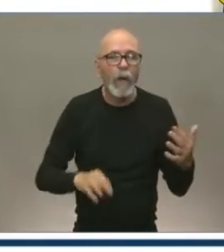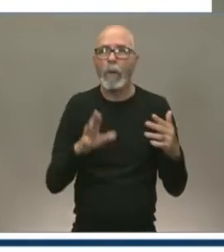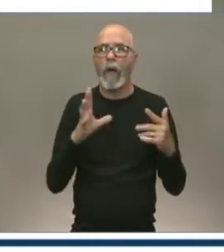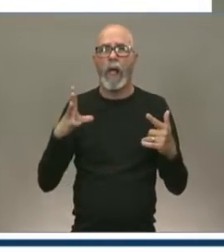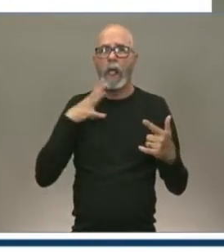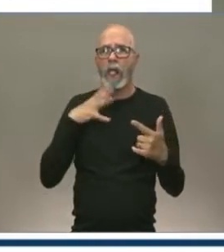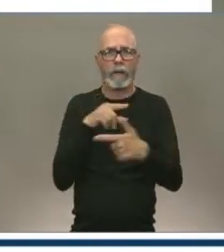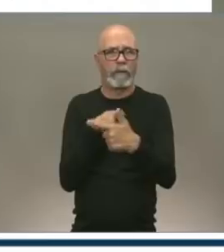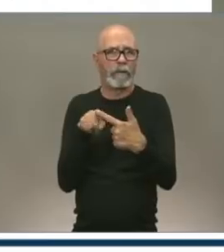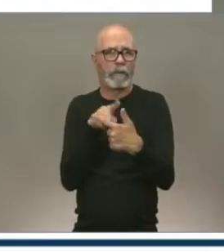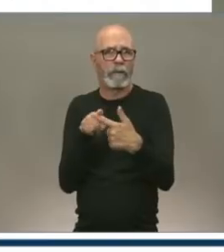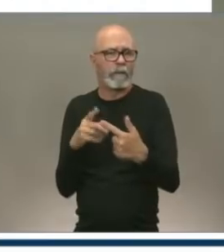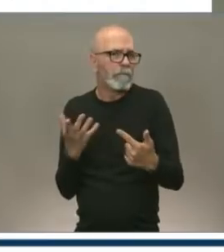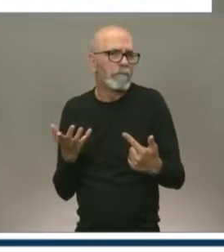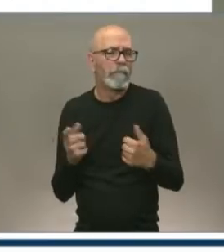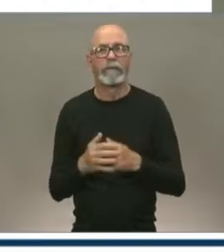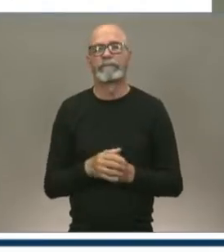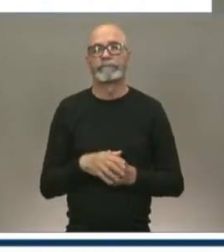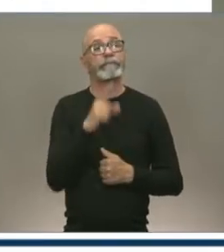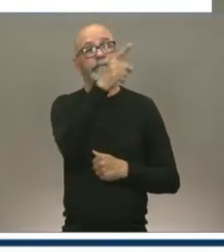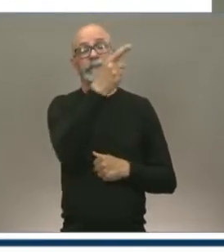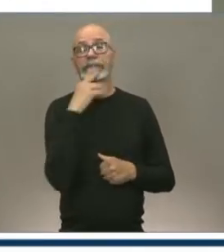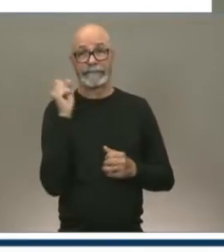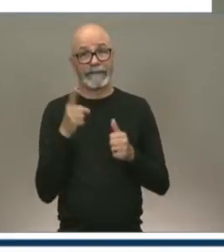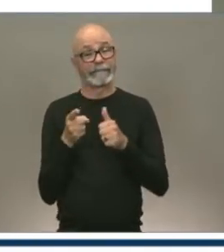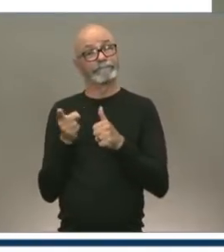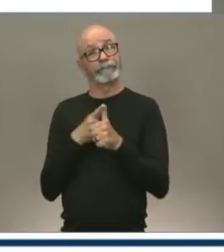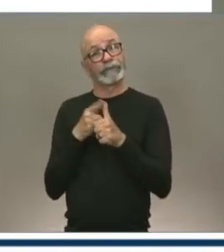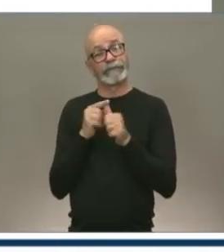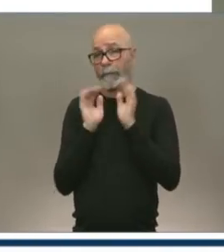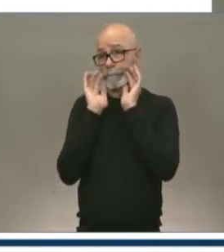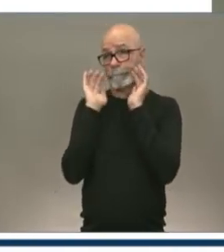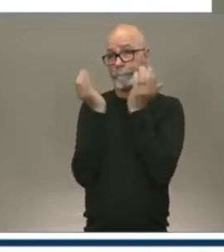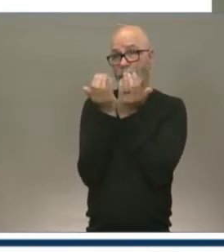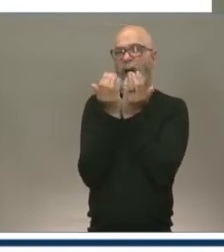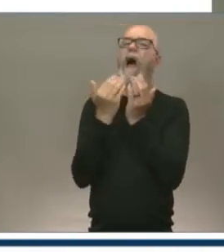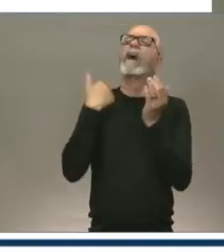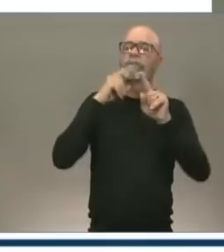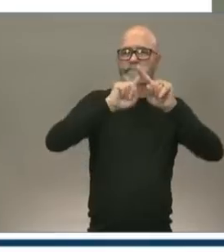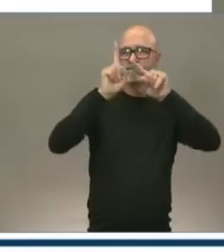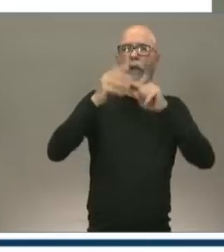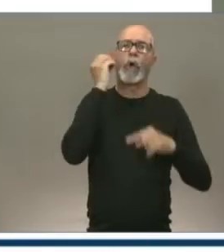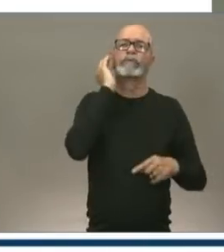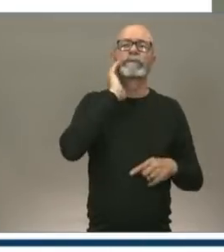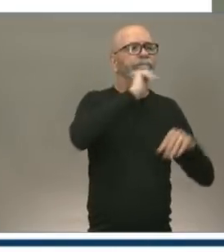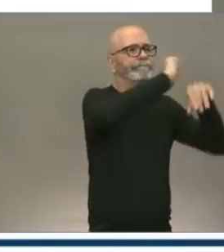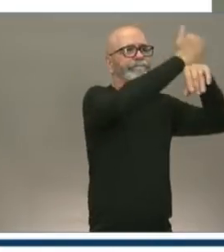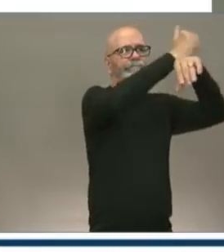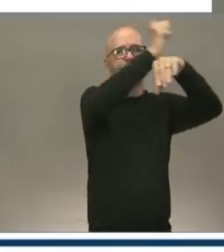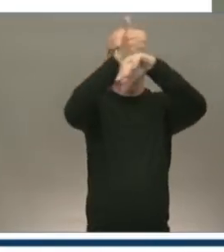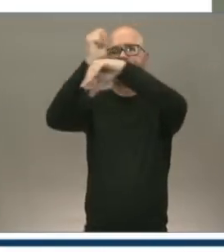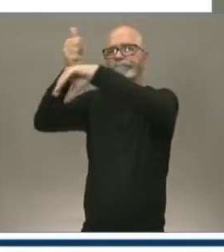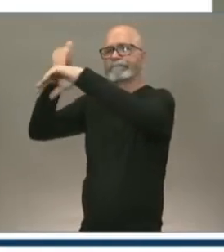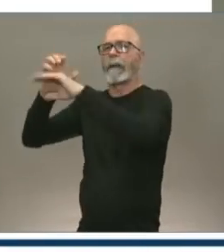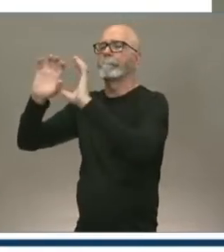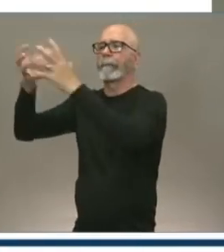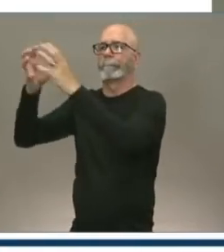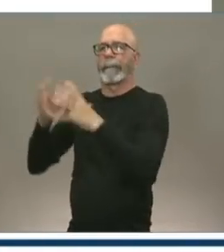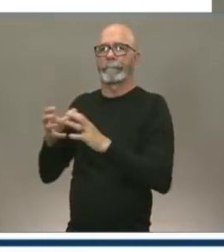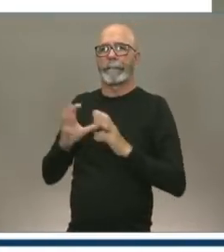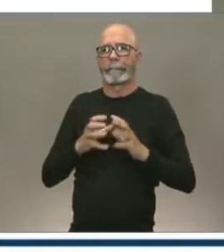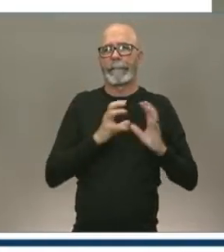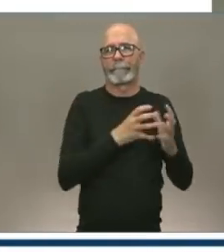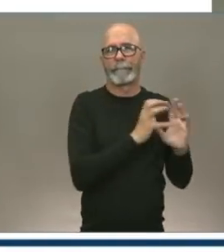hotels. Each team, first of all, they're each coming with their plans that for the start, they'll be within a team. They're in individual rooms, so they're actually